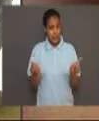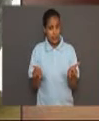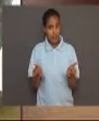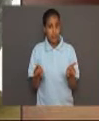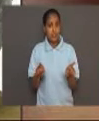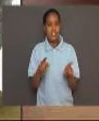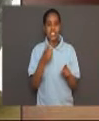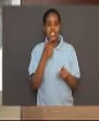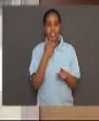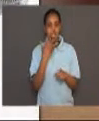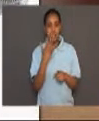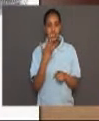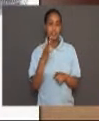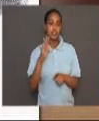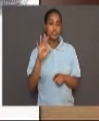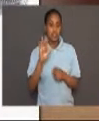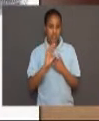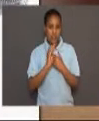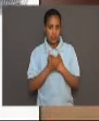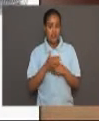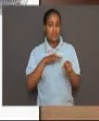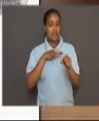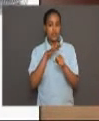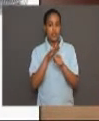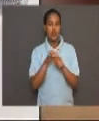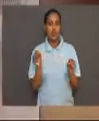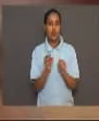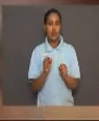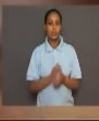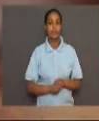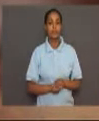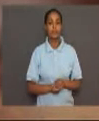extremely glassy state when sufficiently cooled.